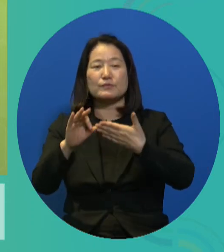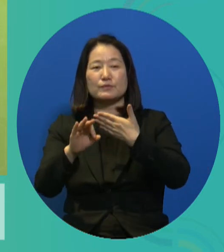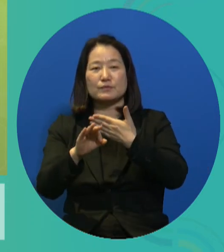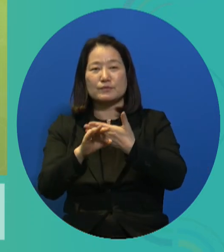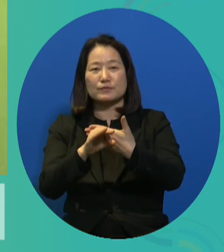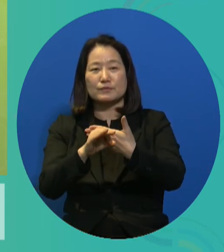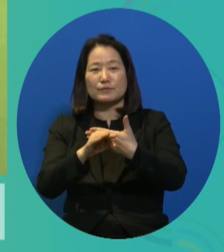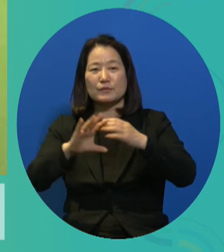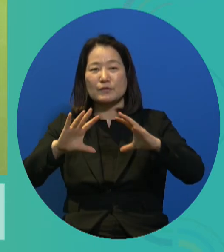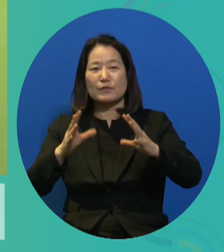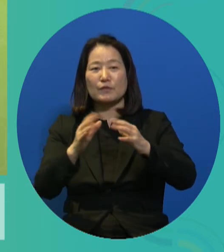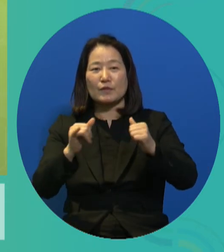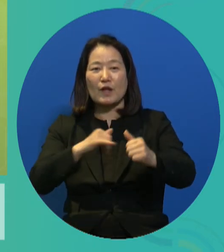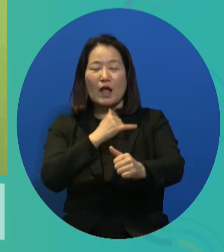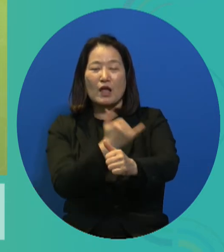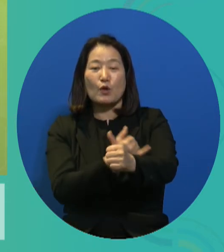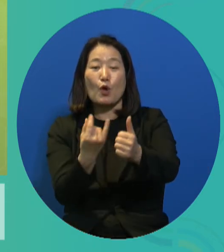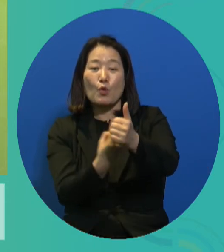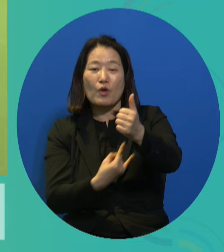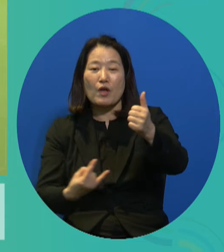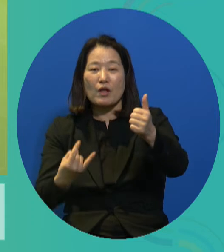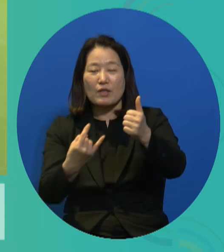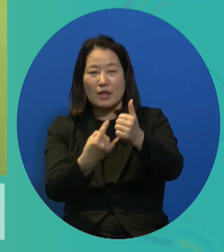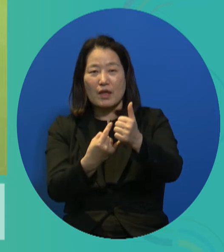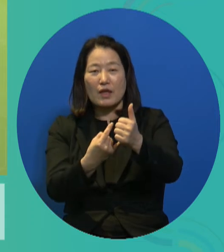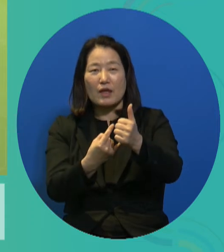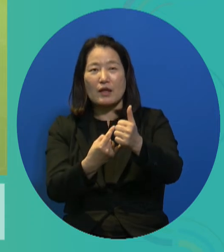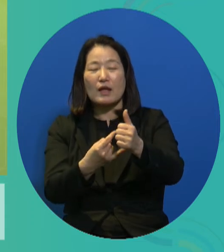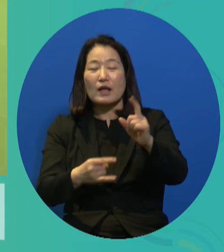However, this as well,